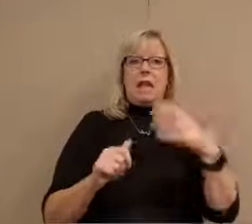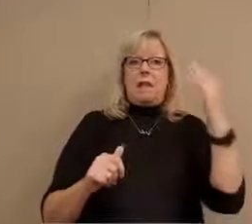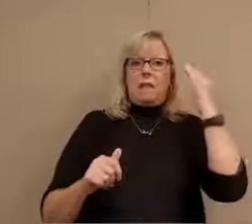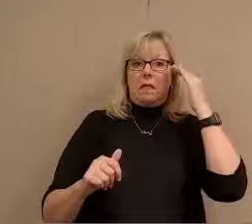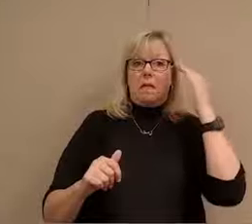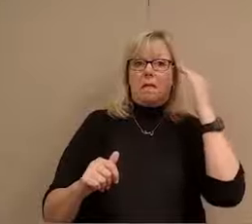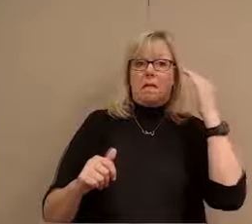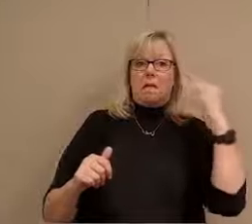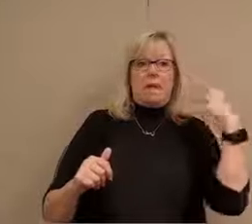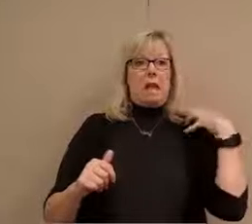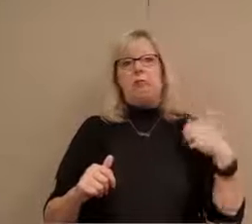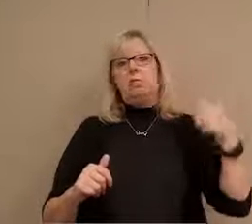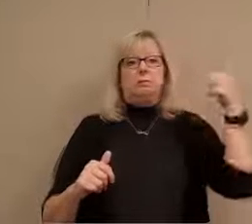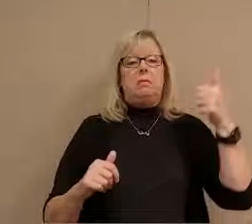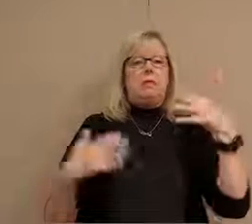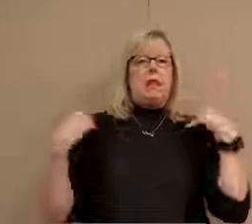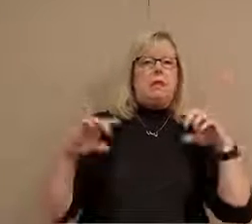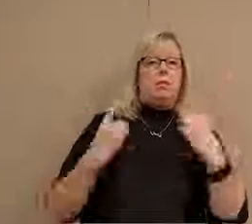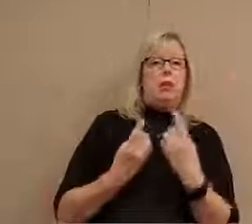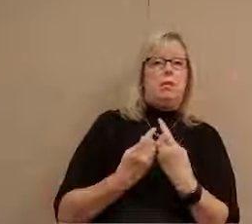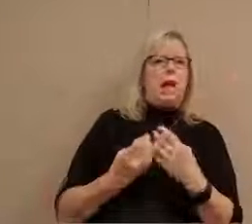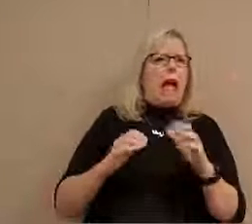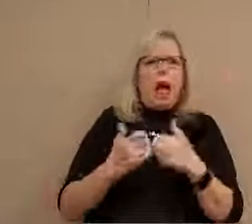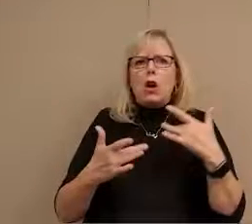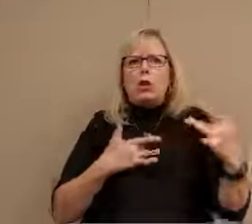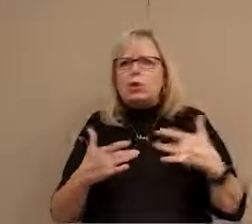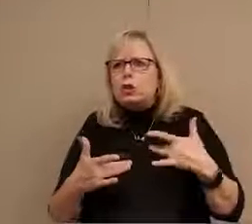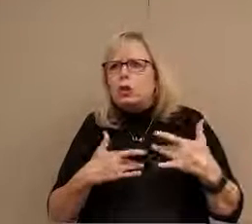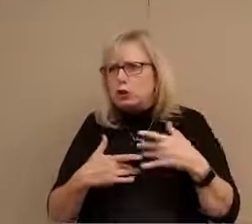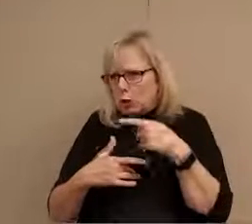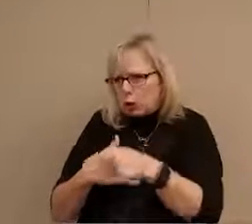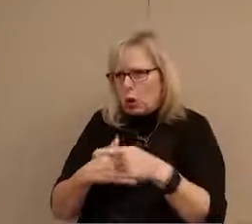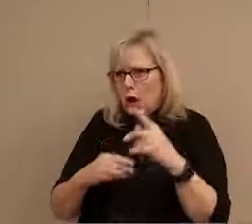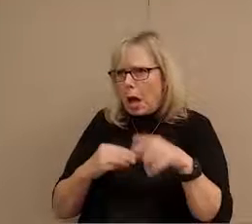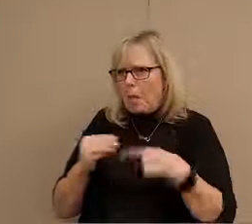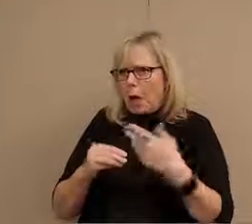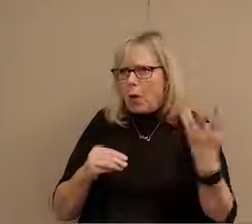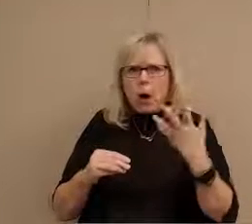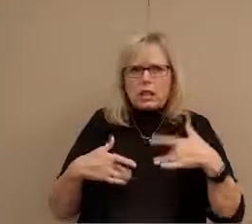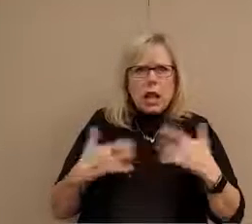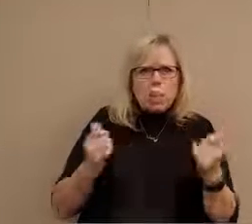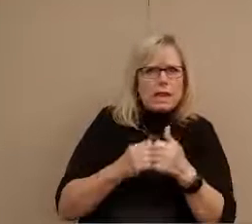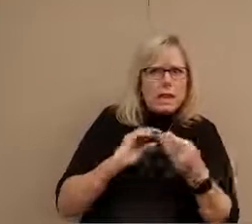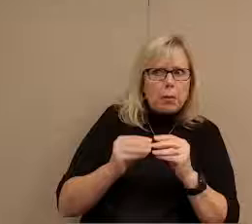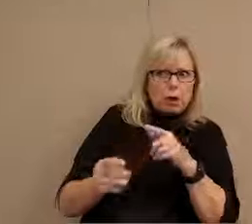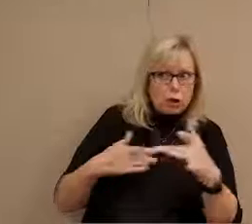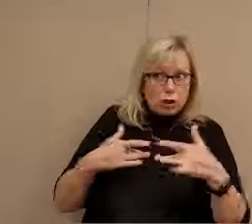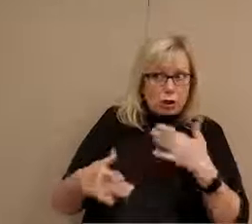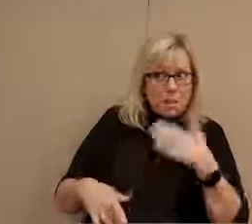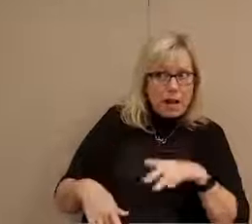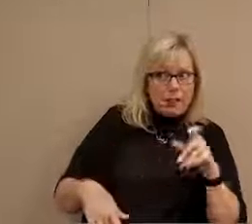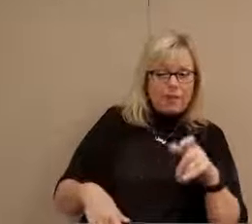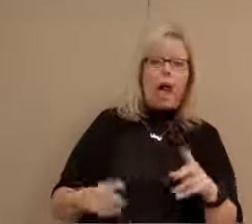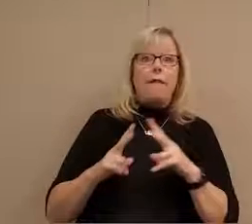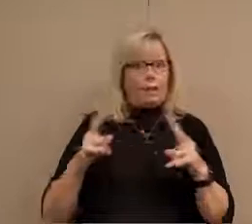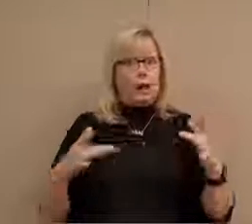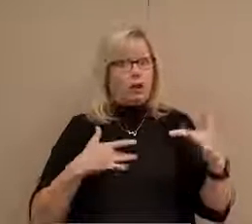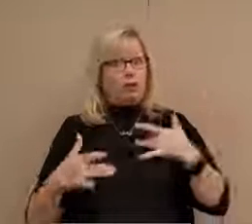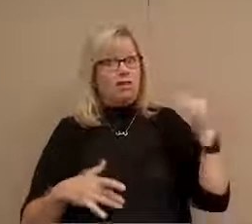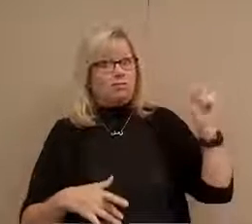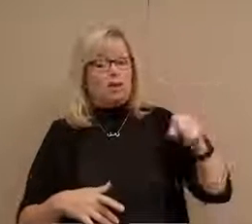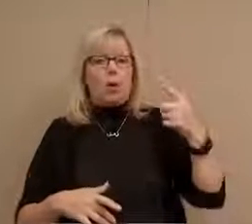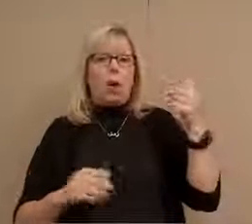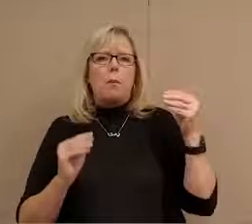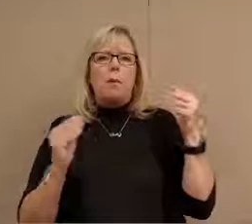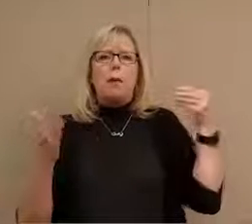how awesome the report is and everything you're given. How concerned are you where we are right now with these numbers increasing? I'm very concerned. As we